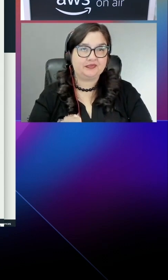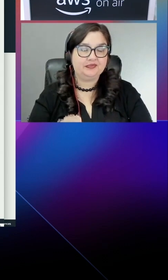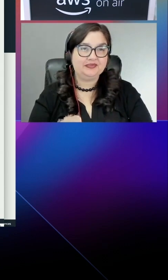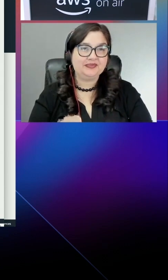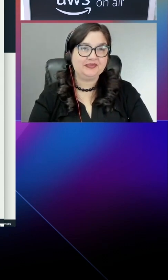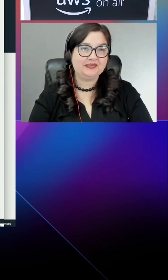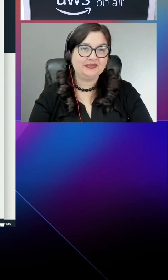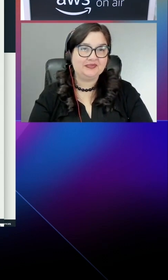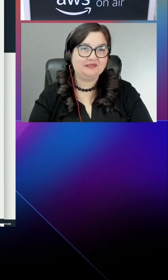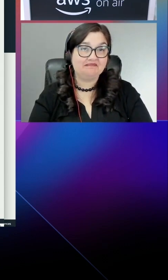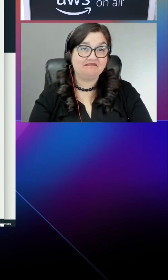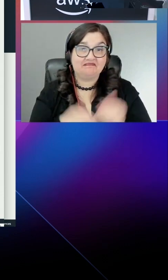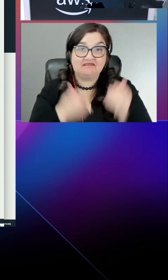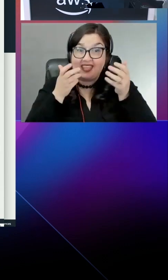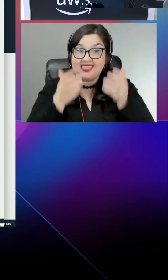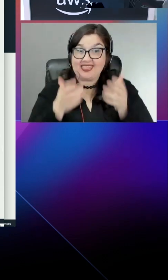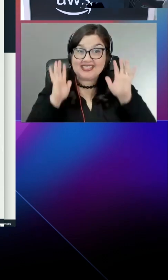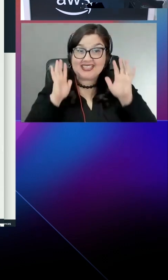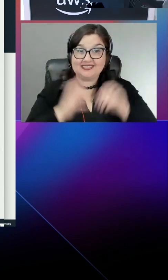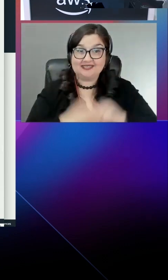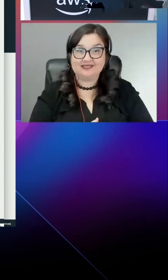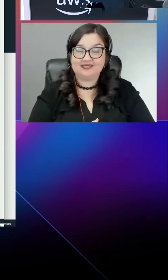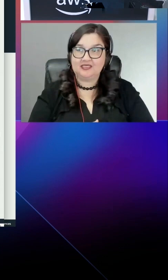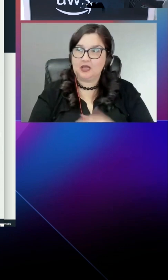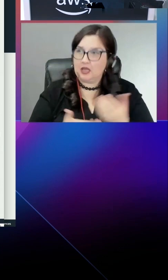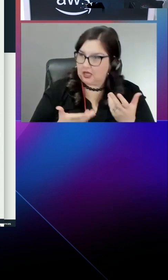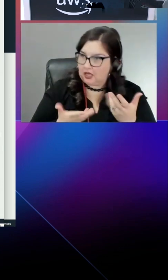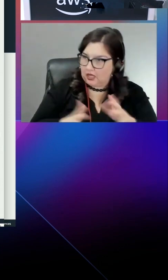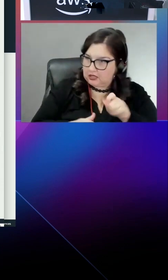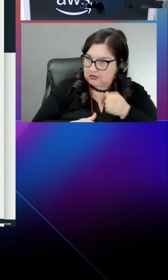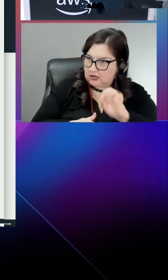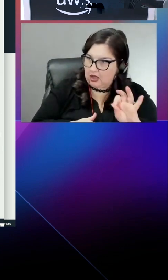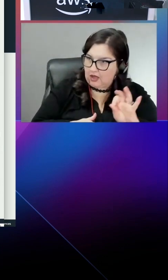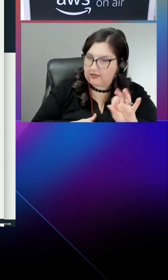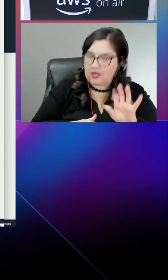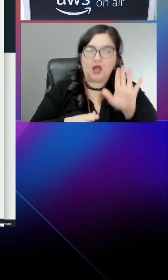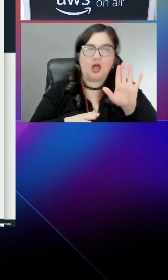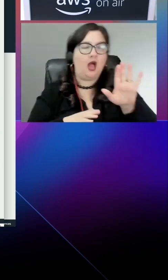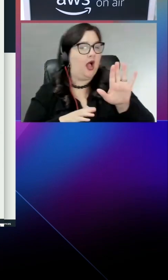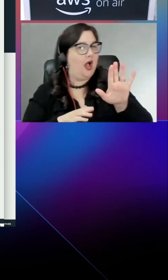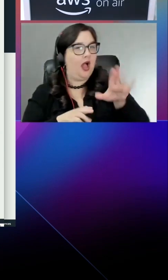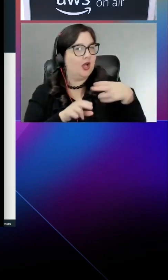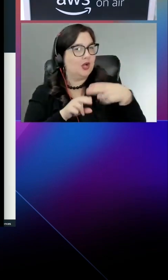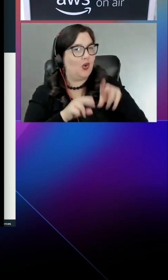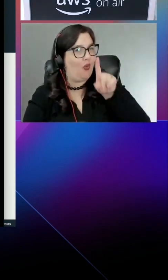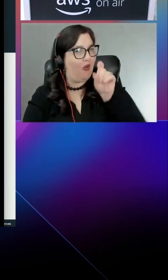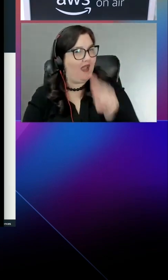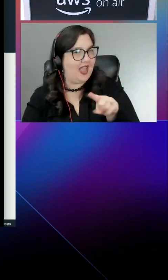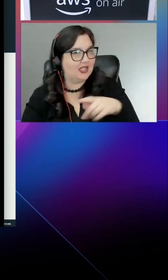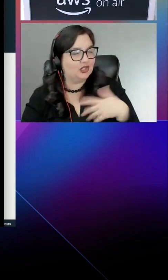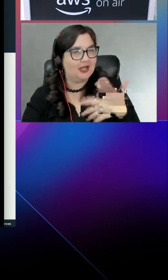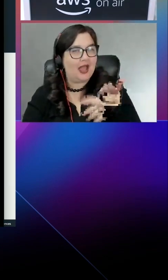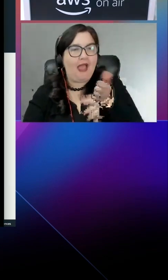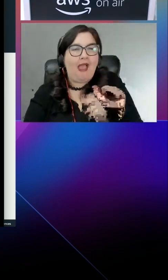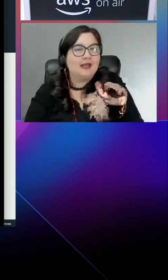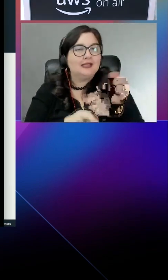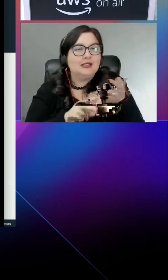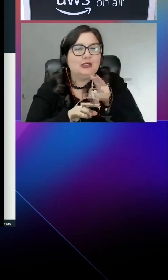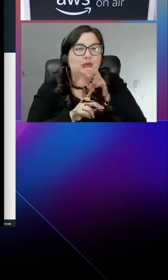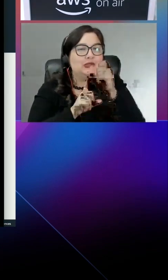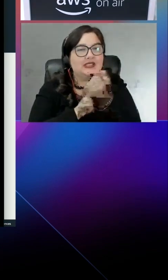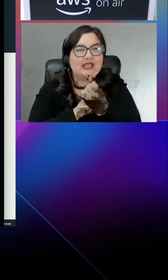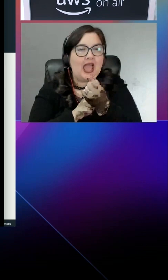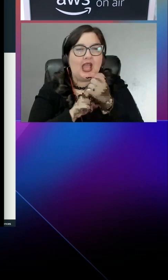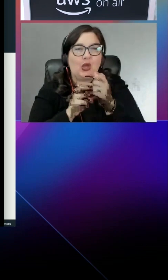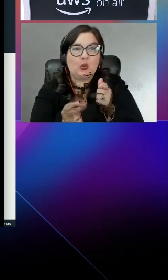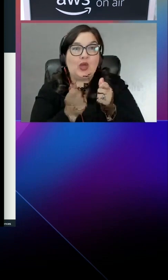And that's it. And it's off. So quick question here. Are there any use cases that take advantage of how quickly you can turn it on or off?